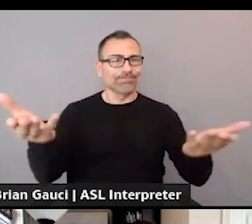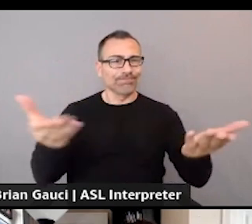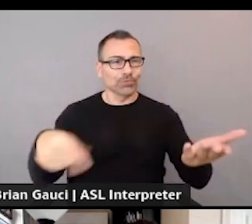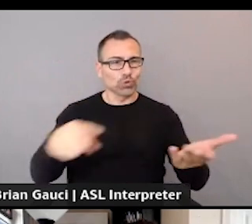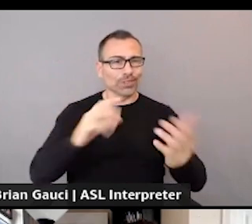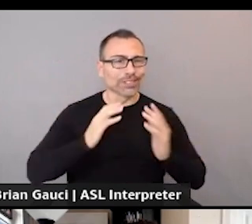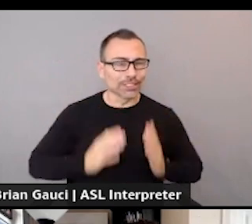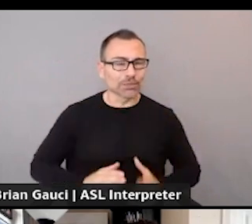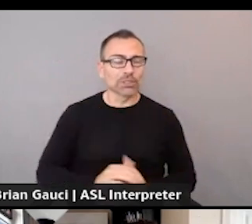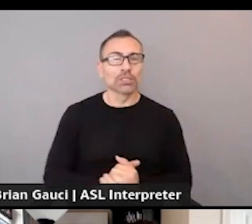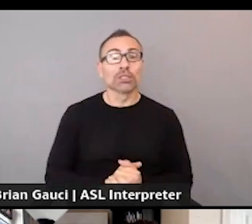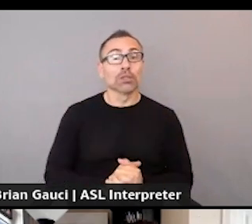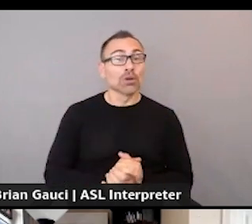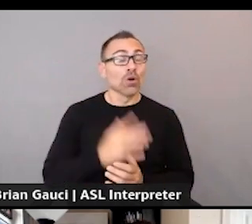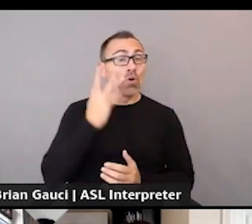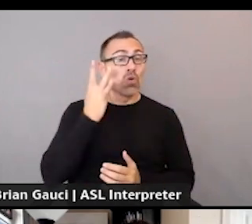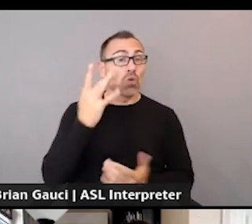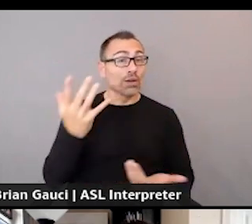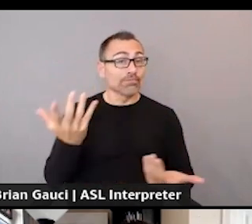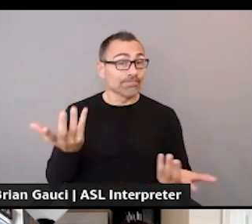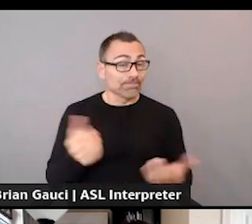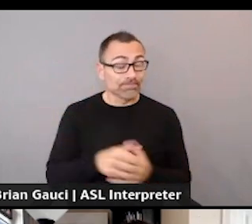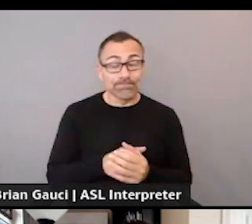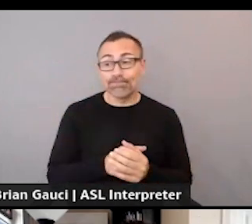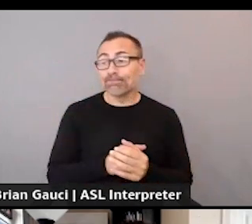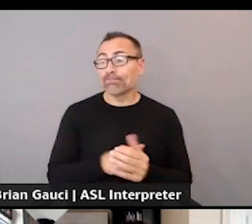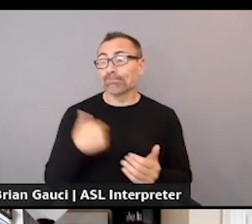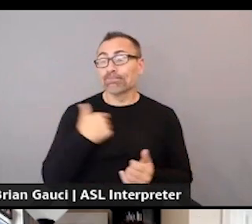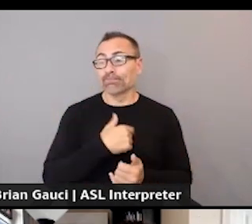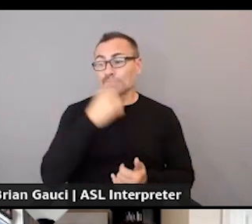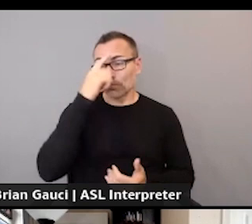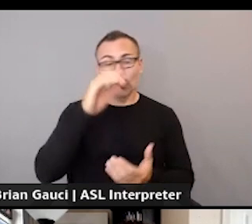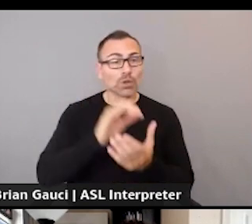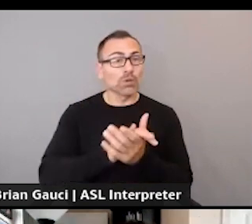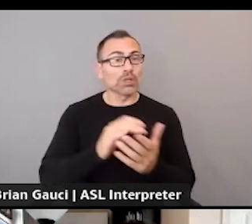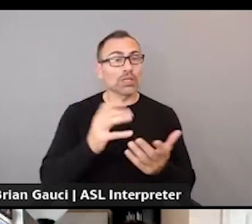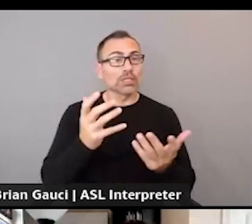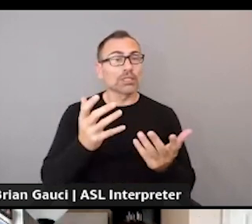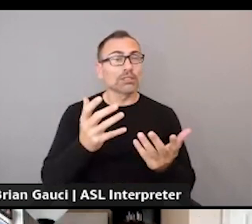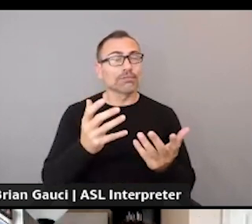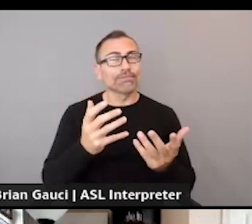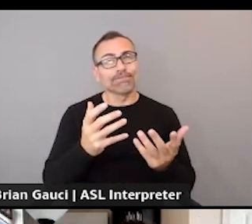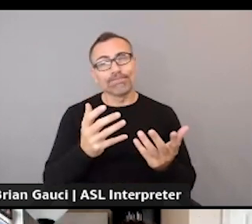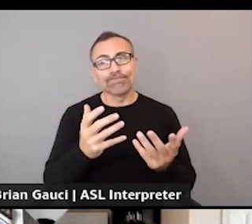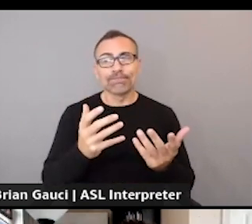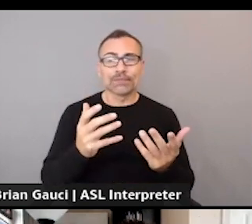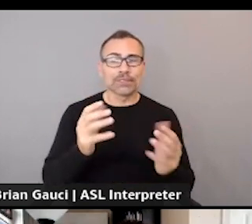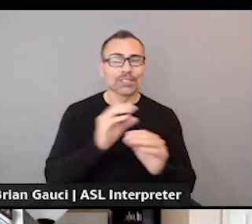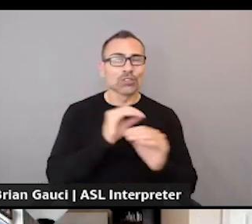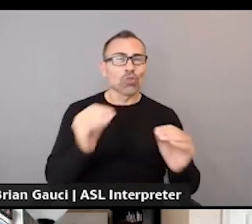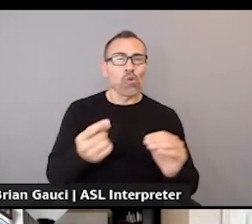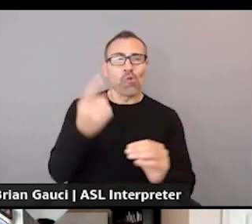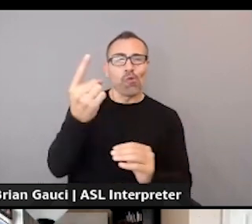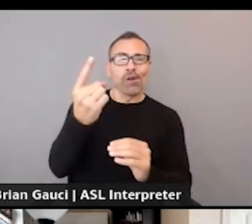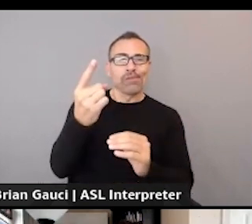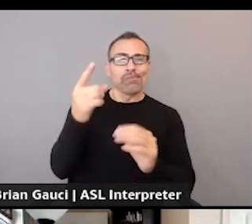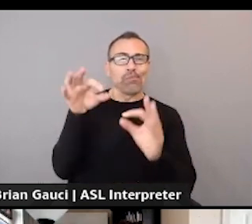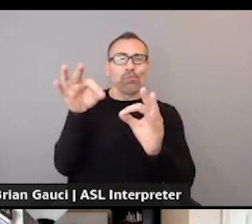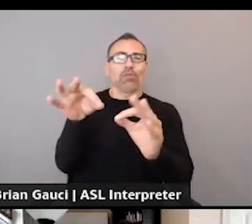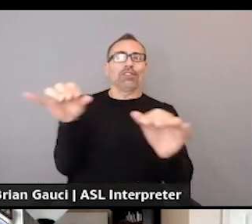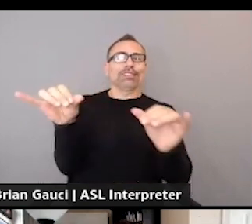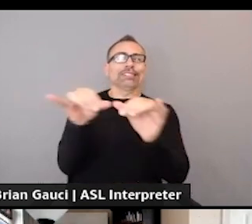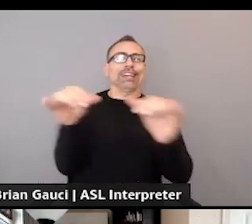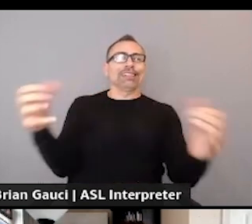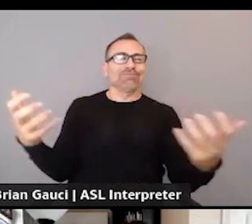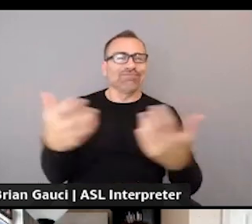the reasons we did this was we believe that there's no one size that fits all. As you